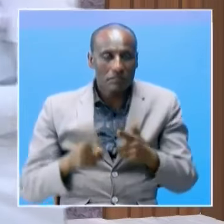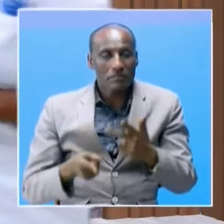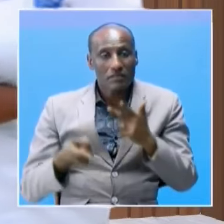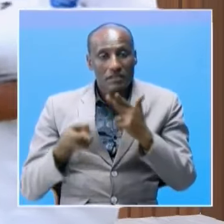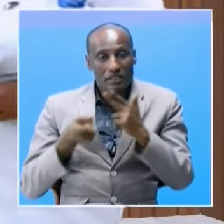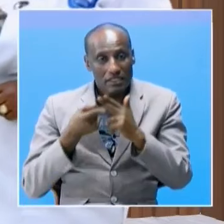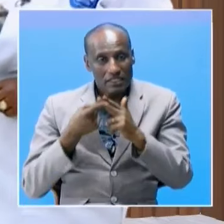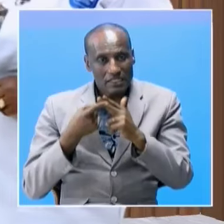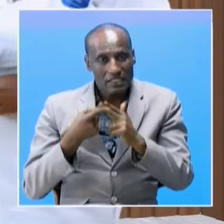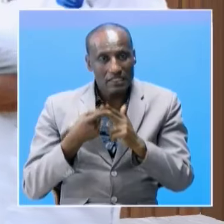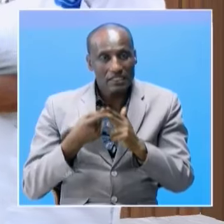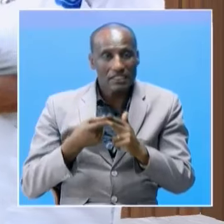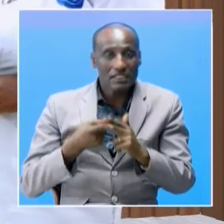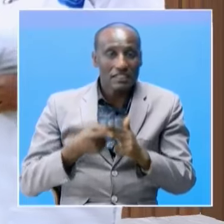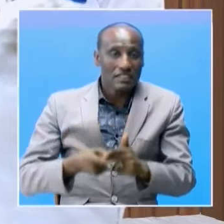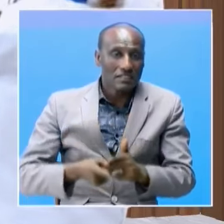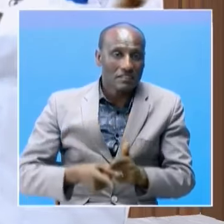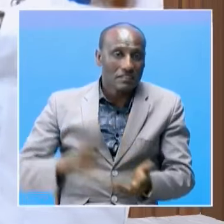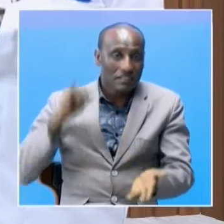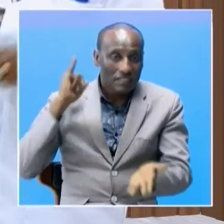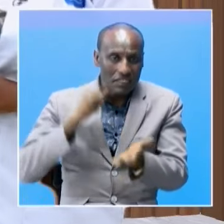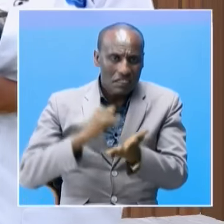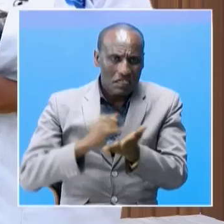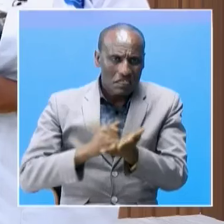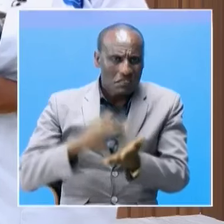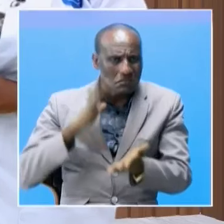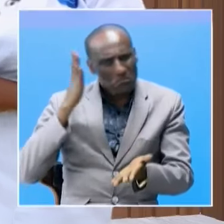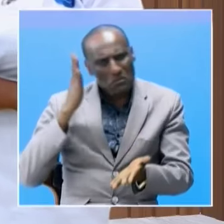it could be the answer. I'm not sure.